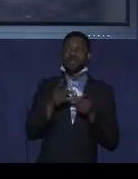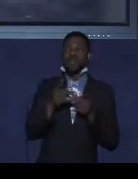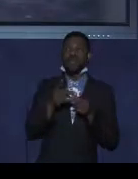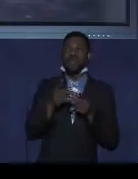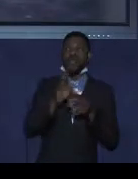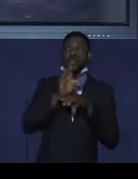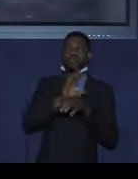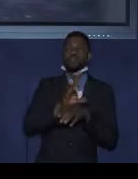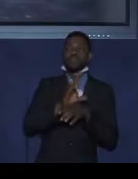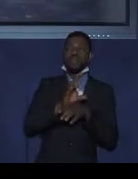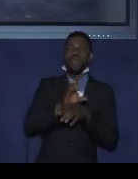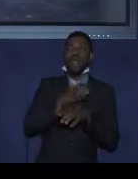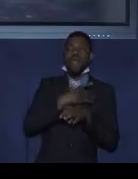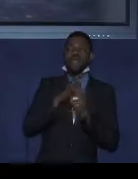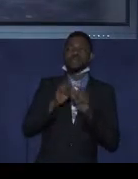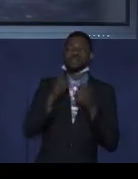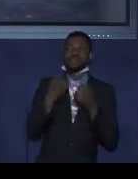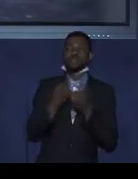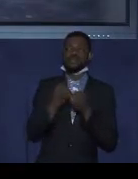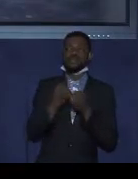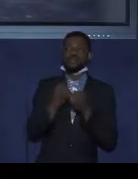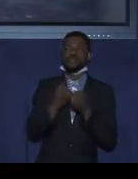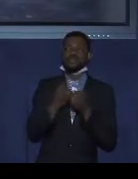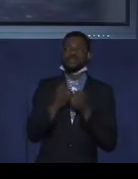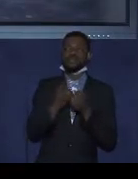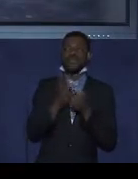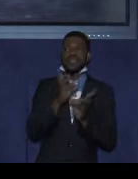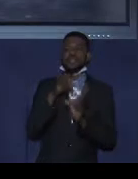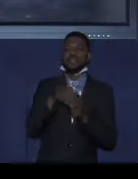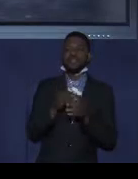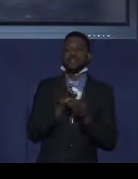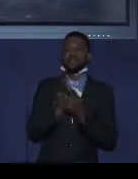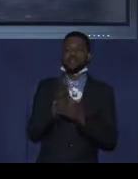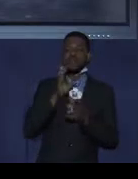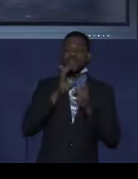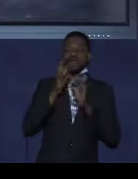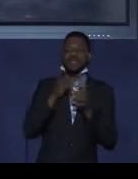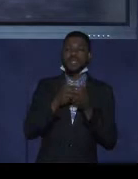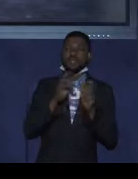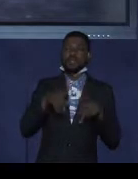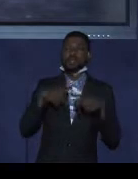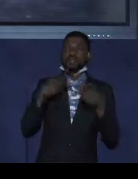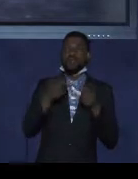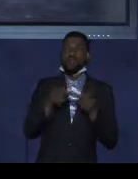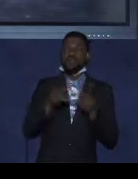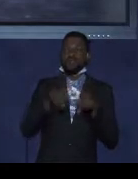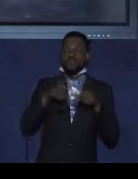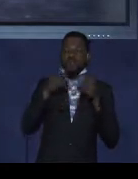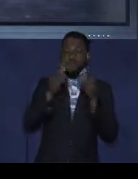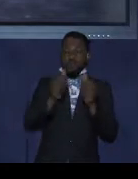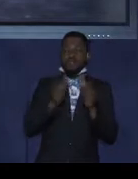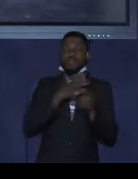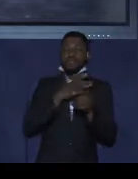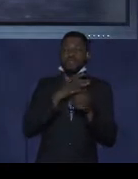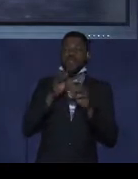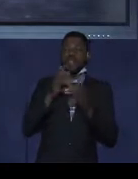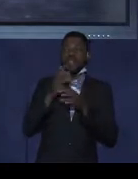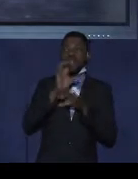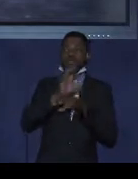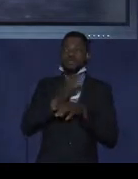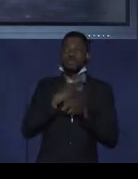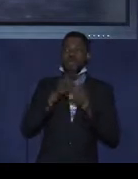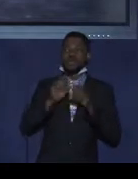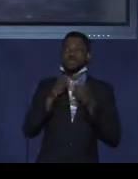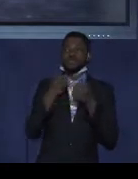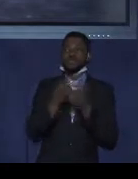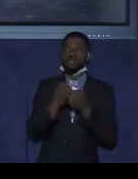communication promotes cultural and social integration. So through communication, it will promote cultural and social integration.